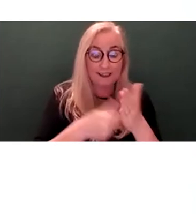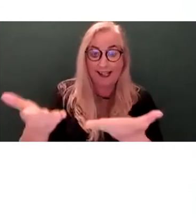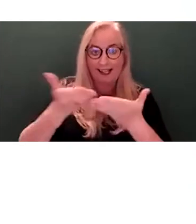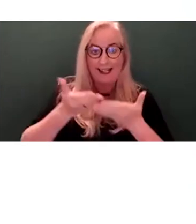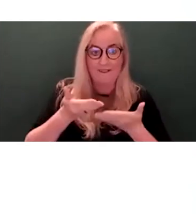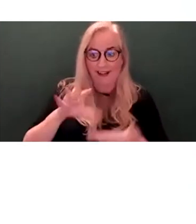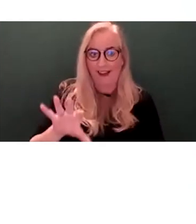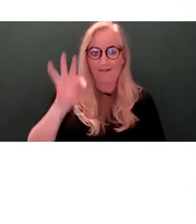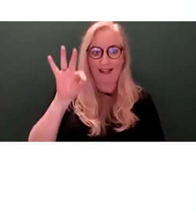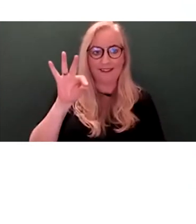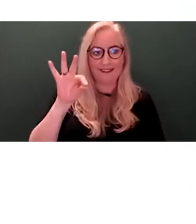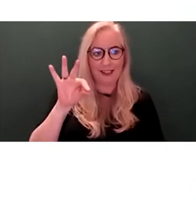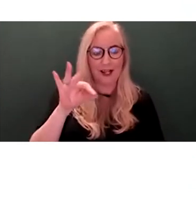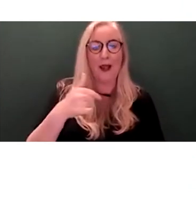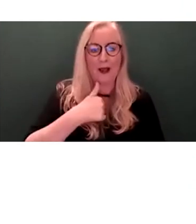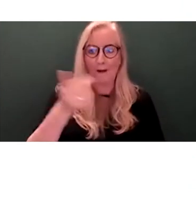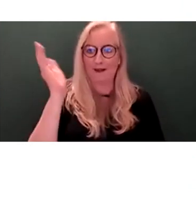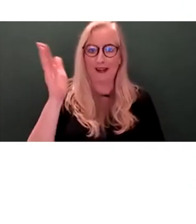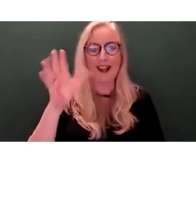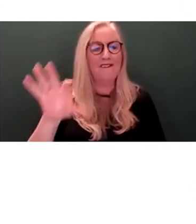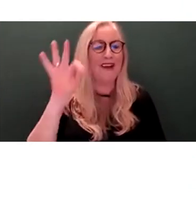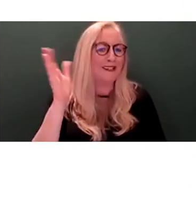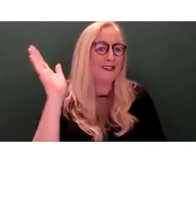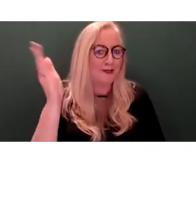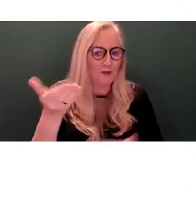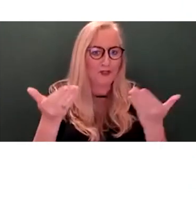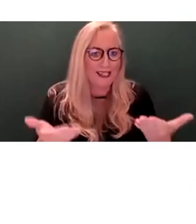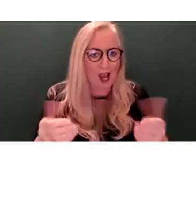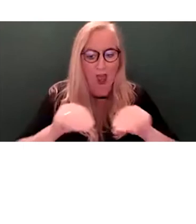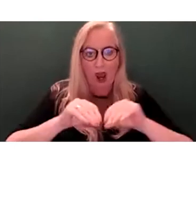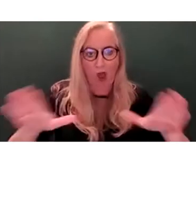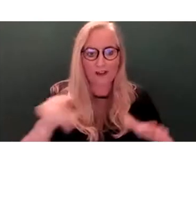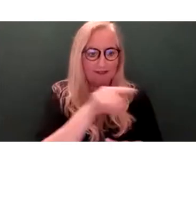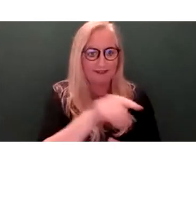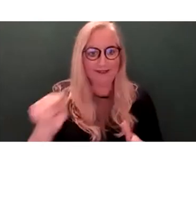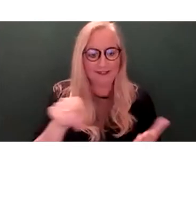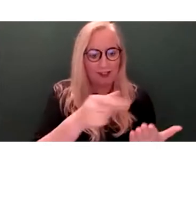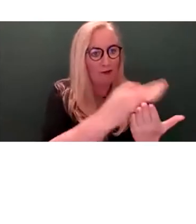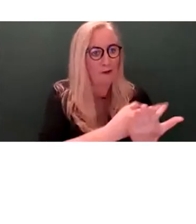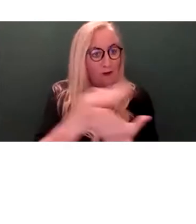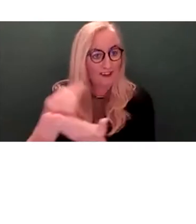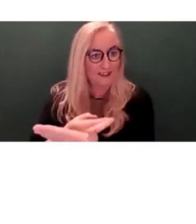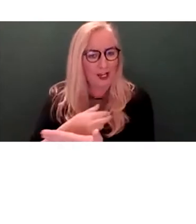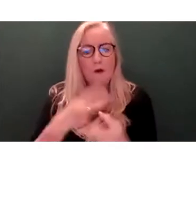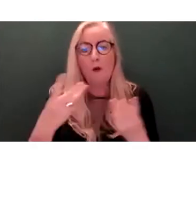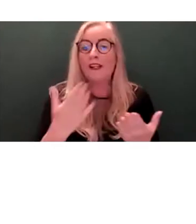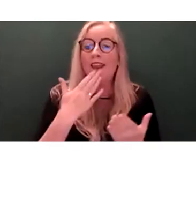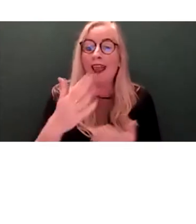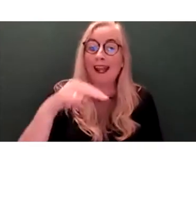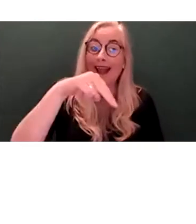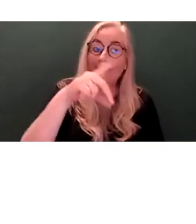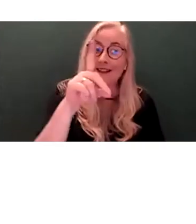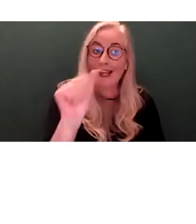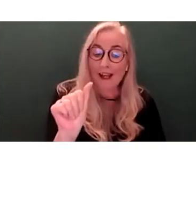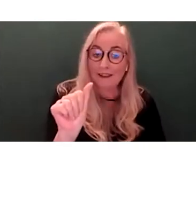invitation to make me speak, to invite me to speak today and to launch these publications. I would like to thank the NDA